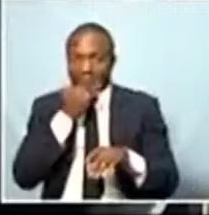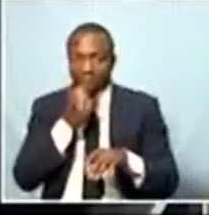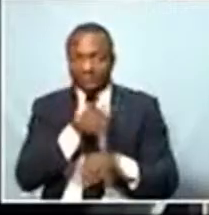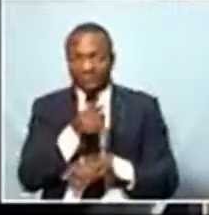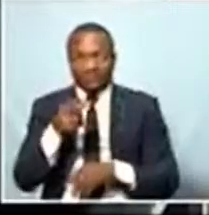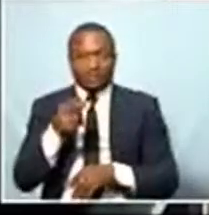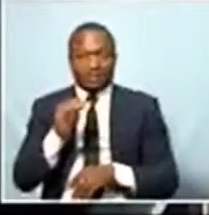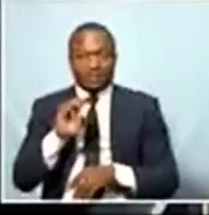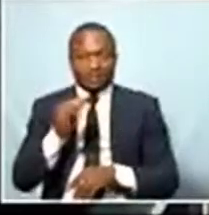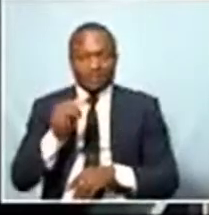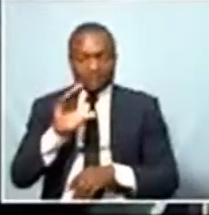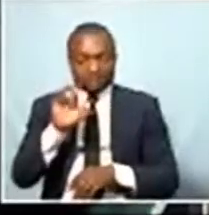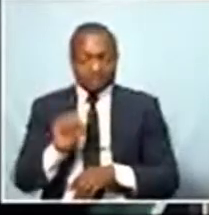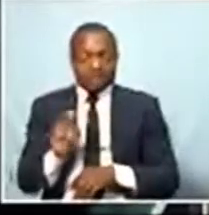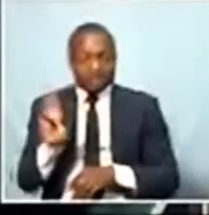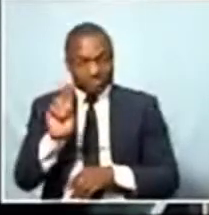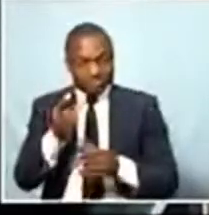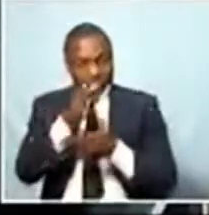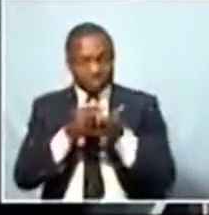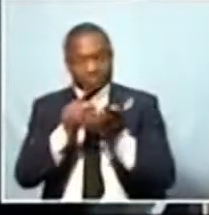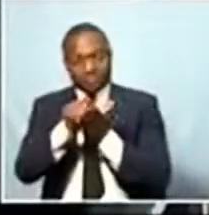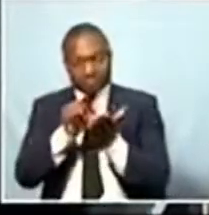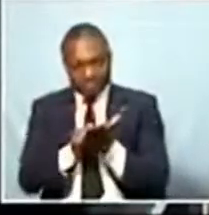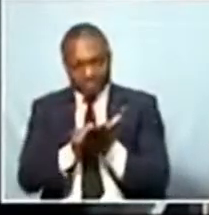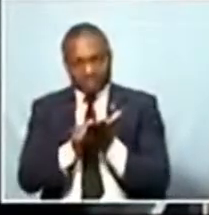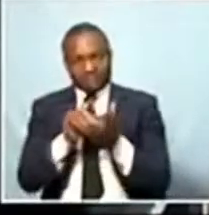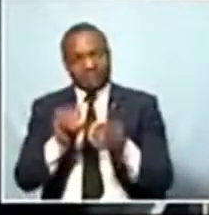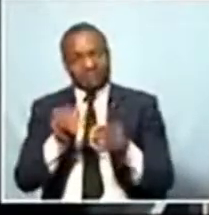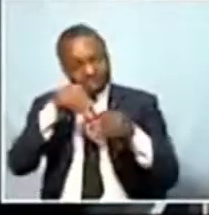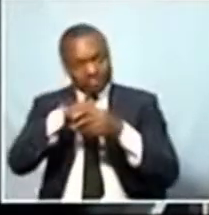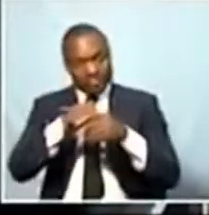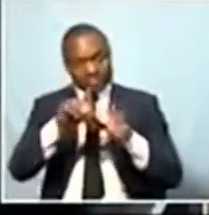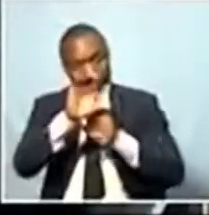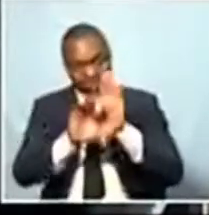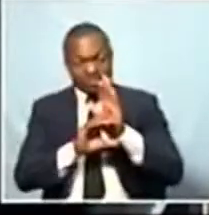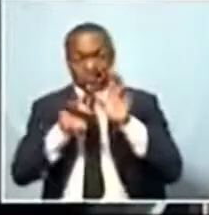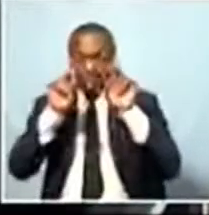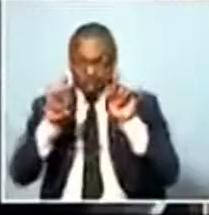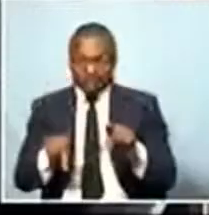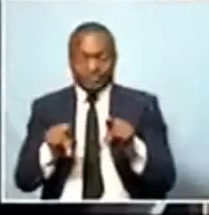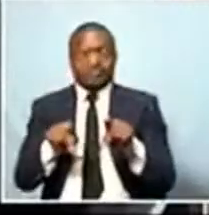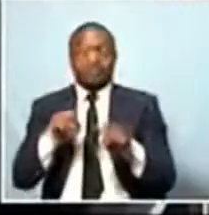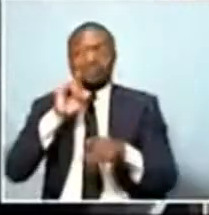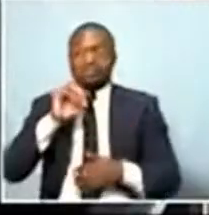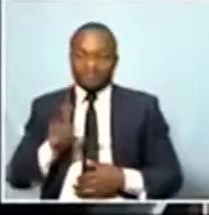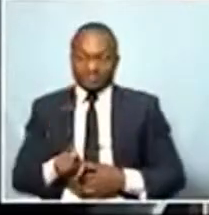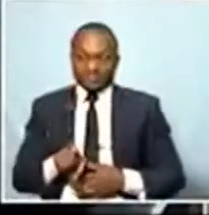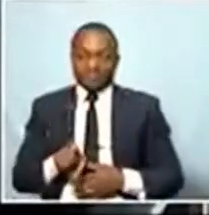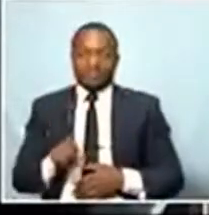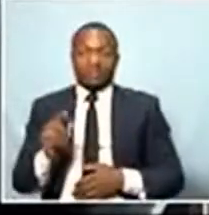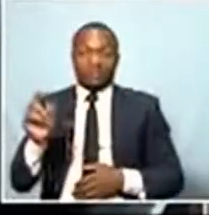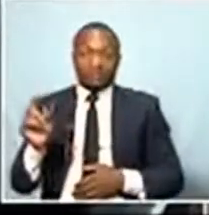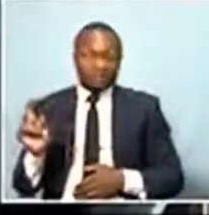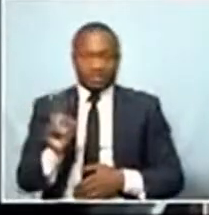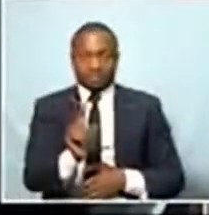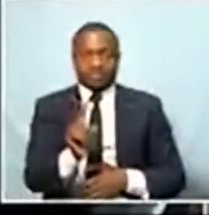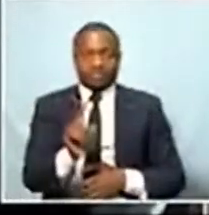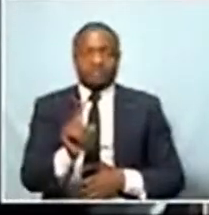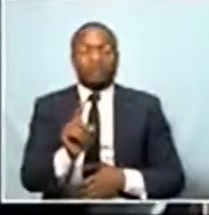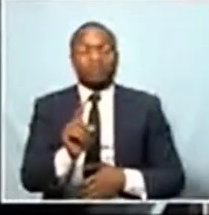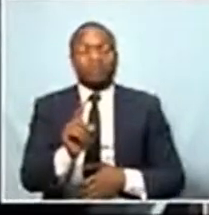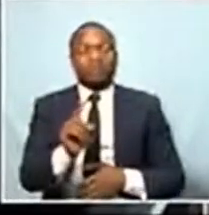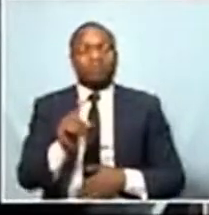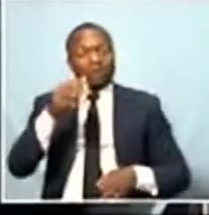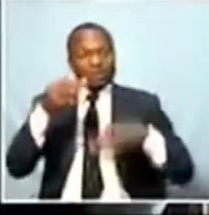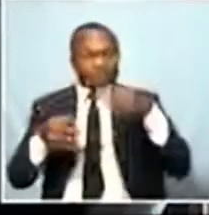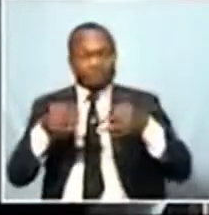to enforce some of these provisions that are guaranteed in the Constitution, that a person is supposed to appear before court within reasonable time and needs